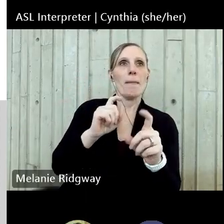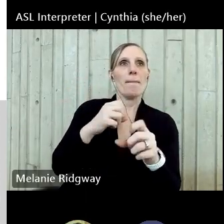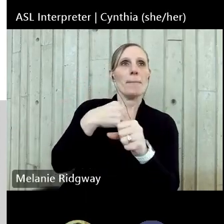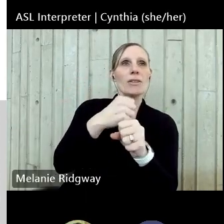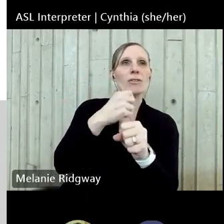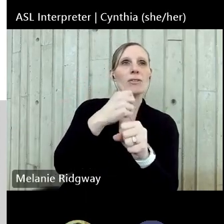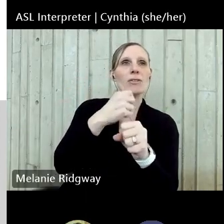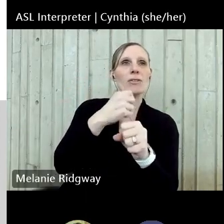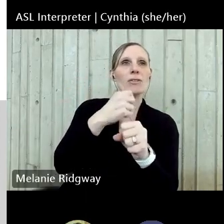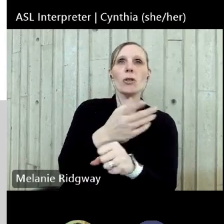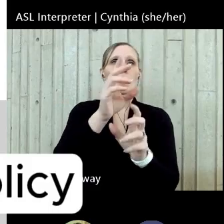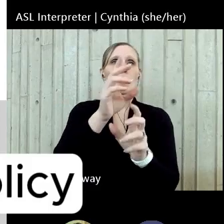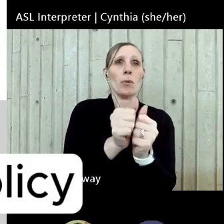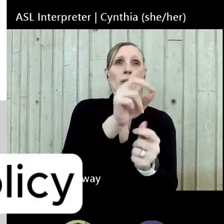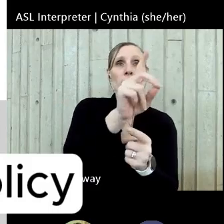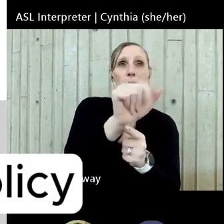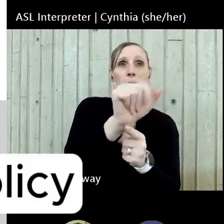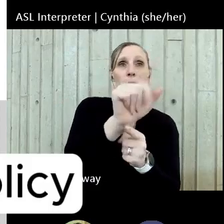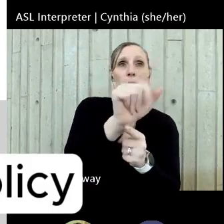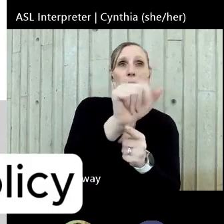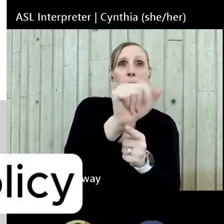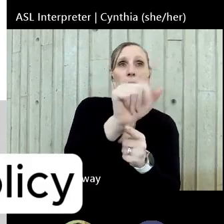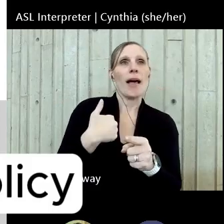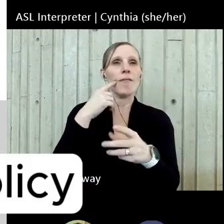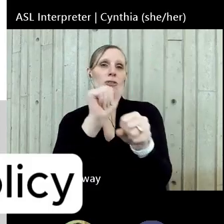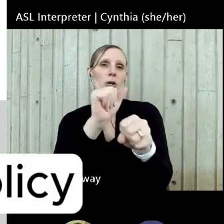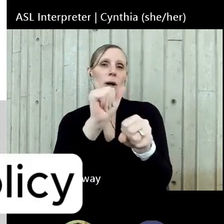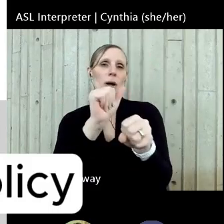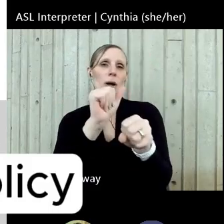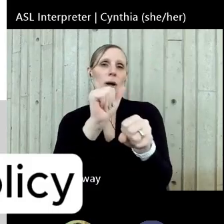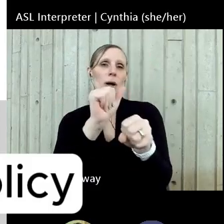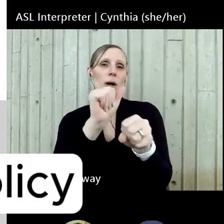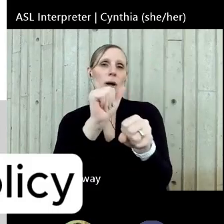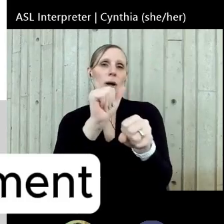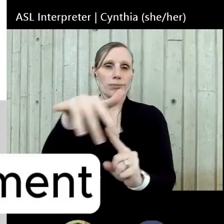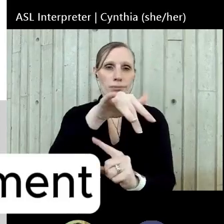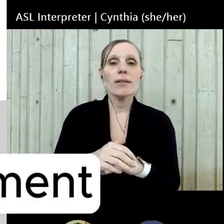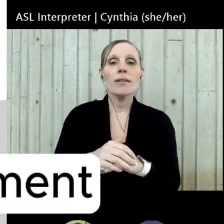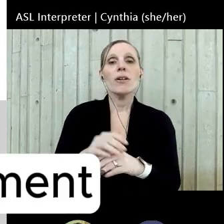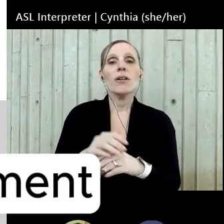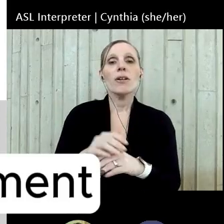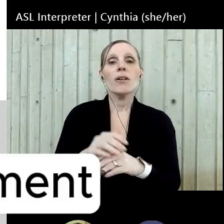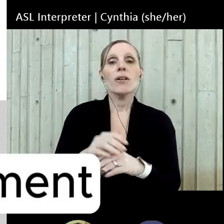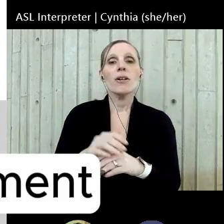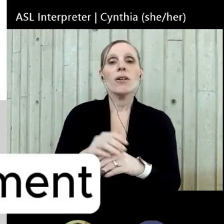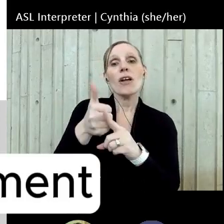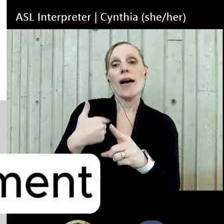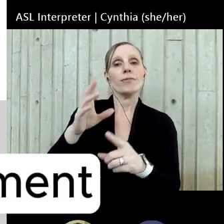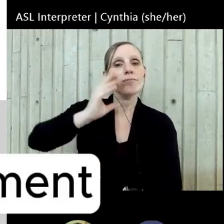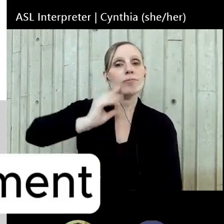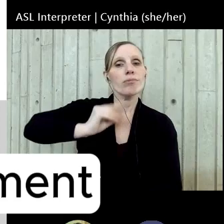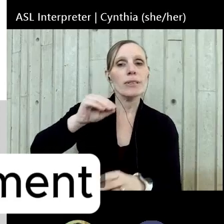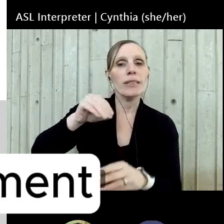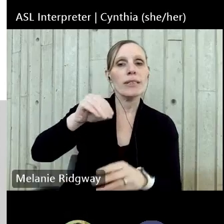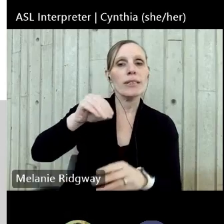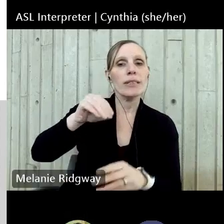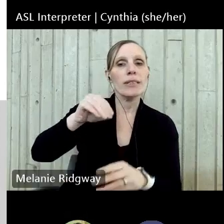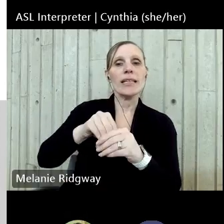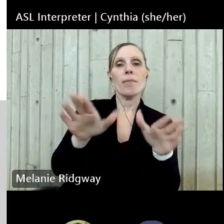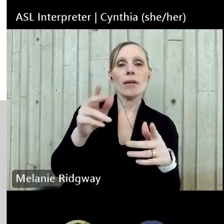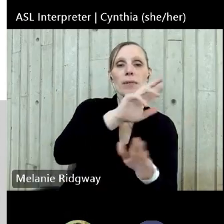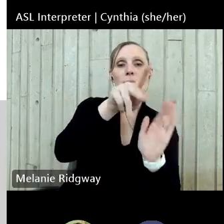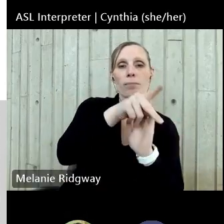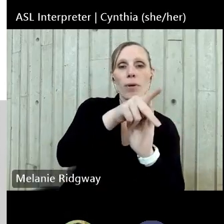inclusive workforce. With 2 decades of expertise in public policy, stakeholder relations, and campaign management, Sarah